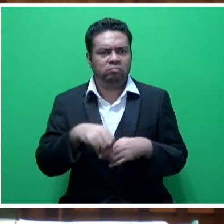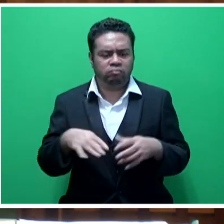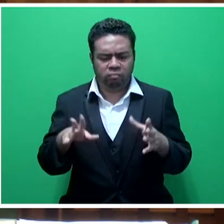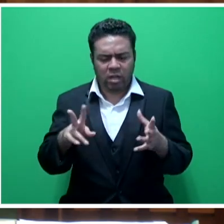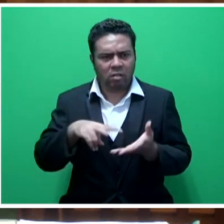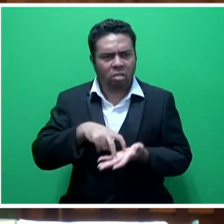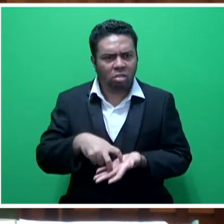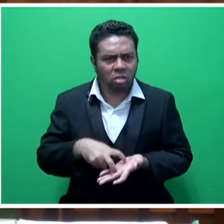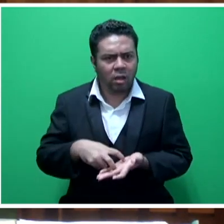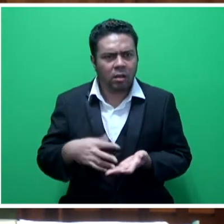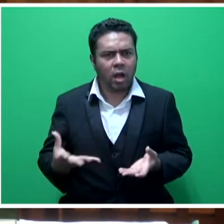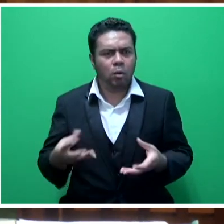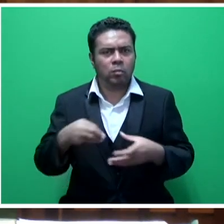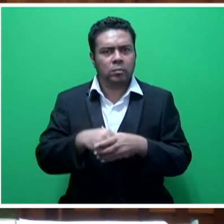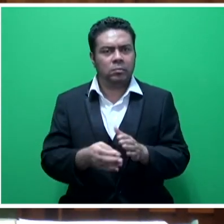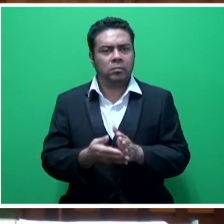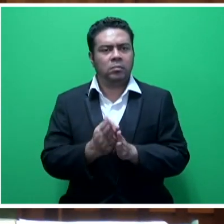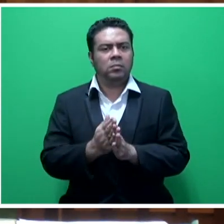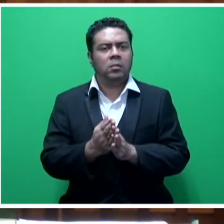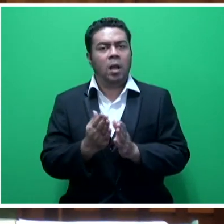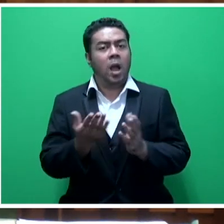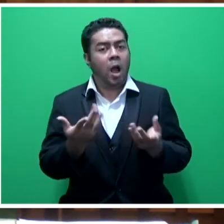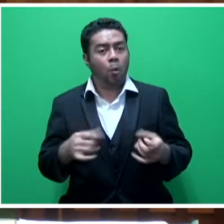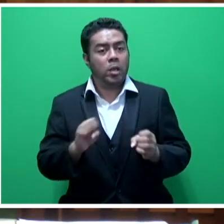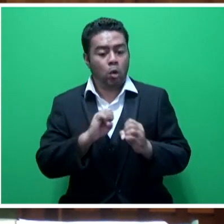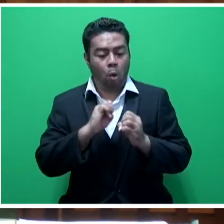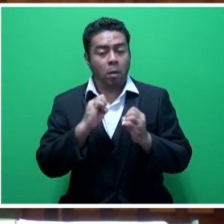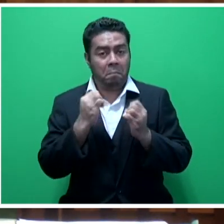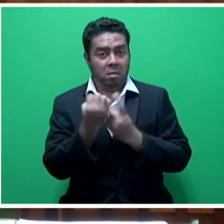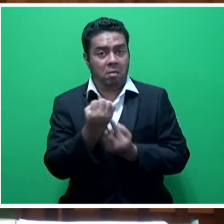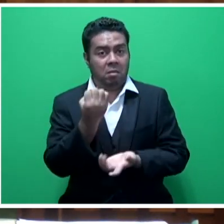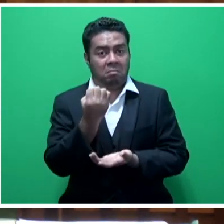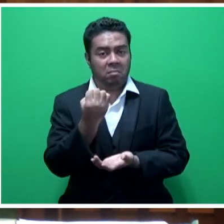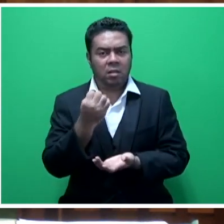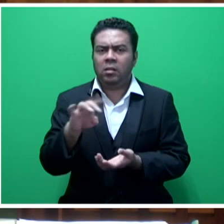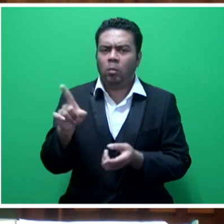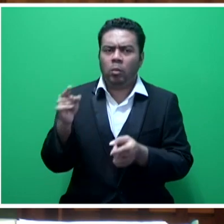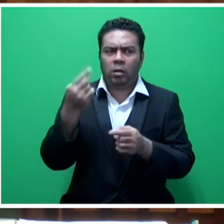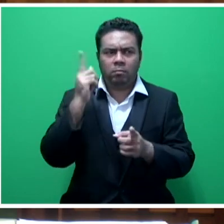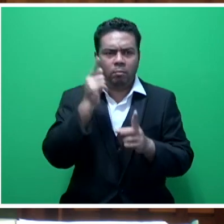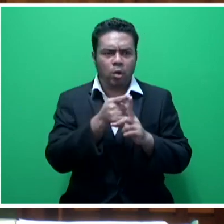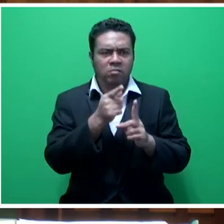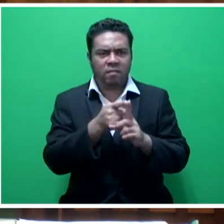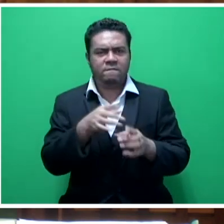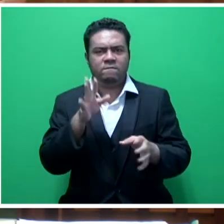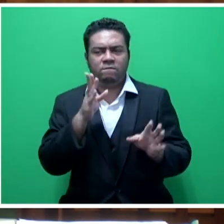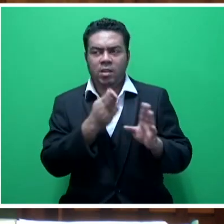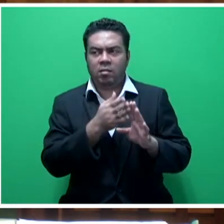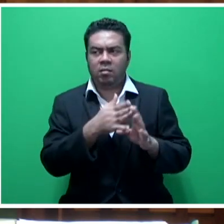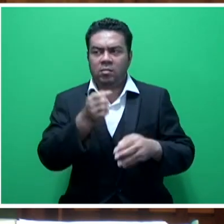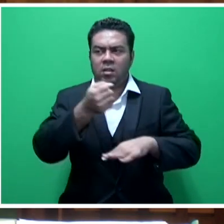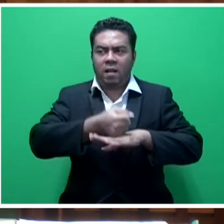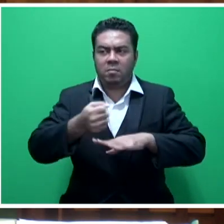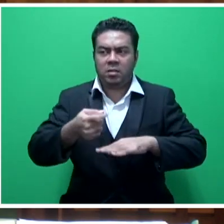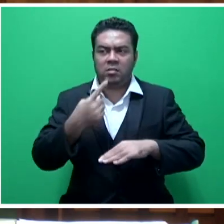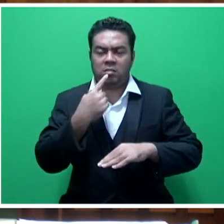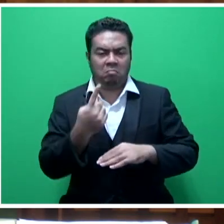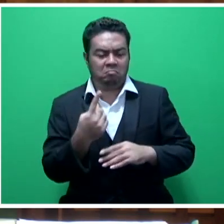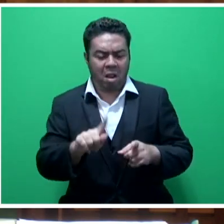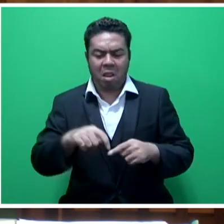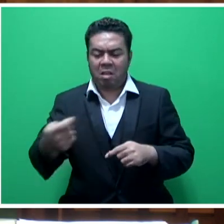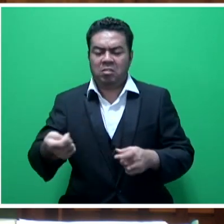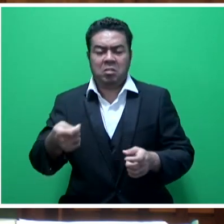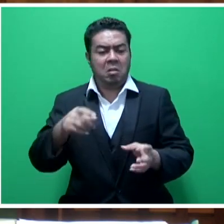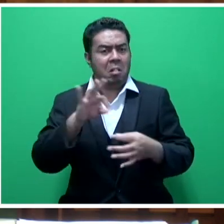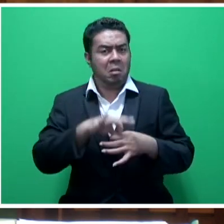carrier, crippling our recovery, and crippling our economy. Also, they can point the finger at government in the next elections. One